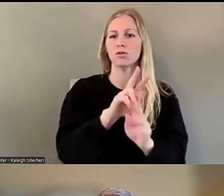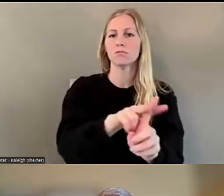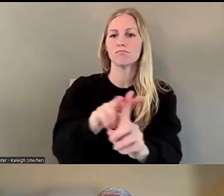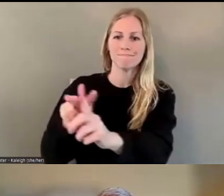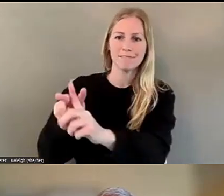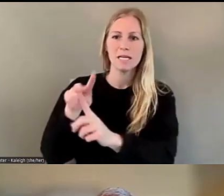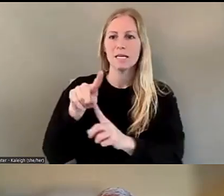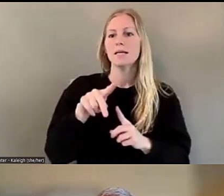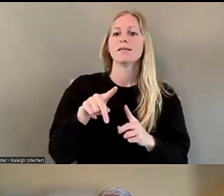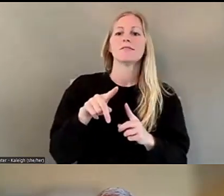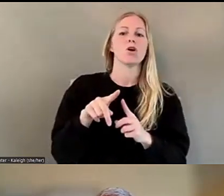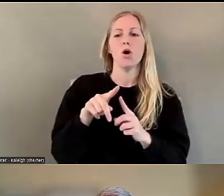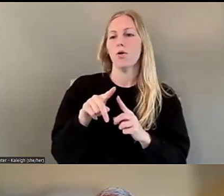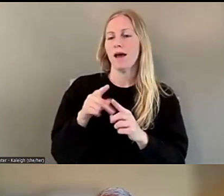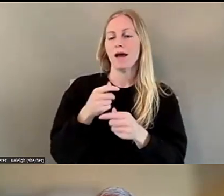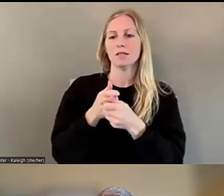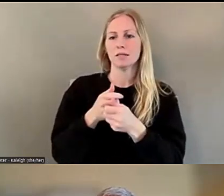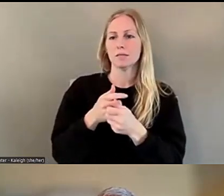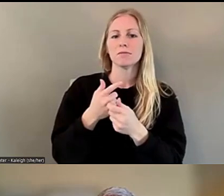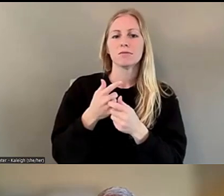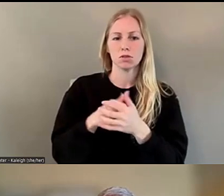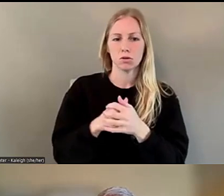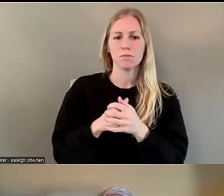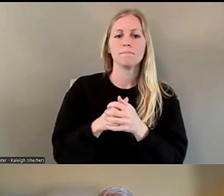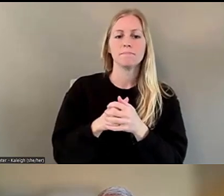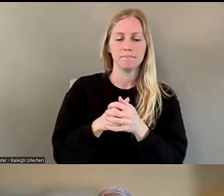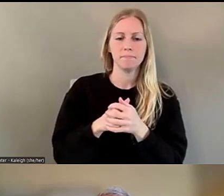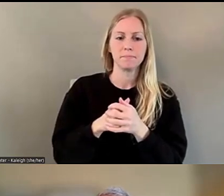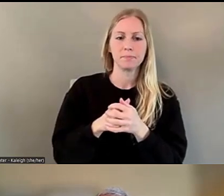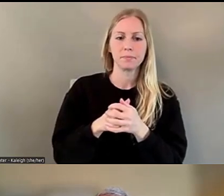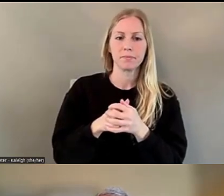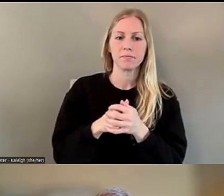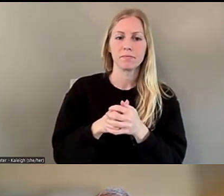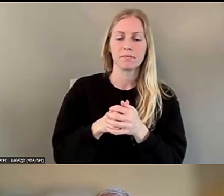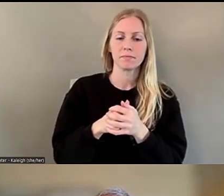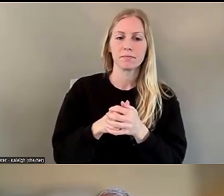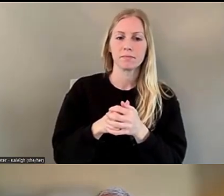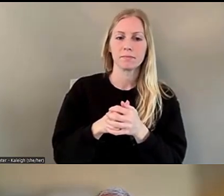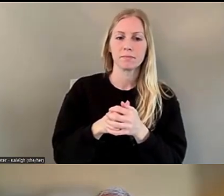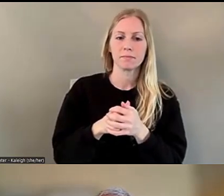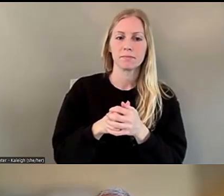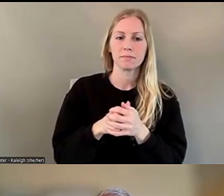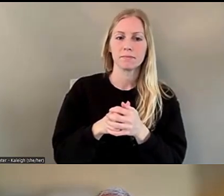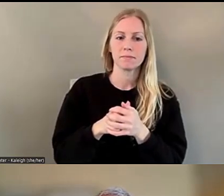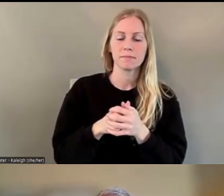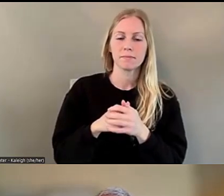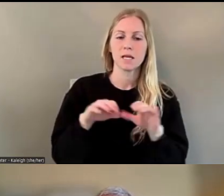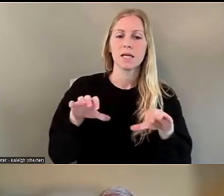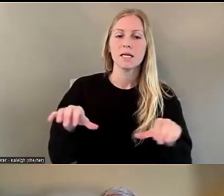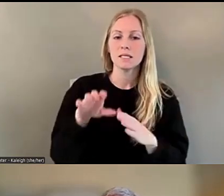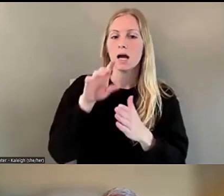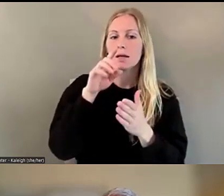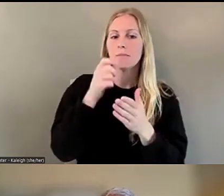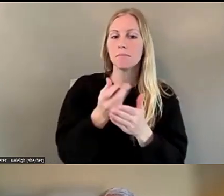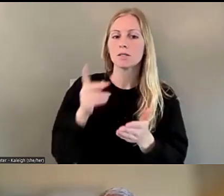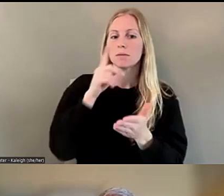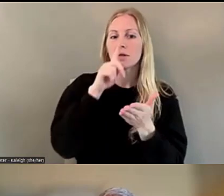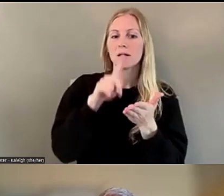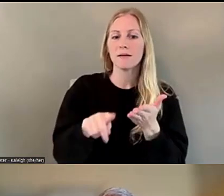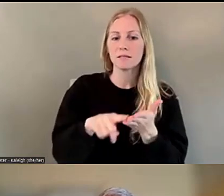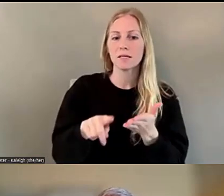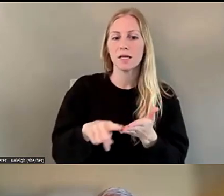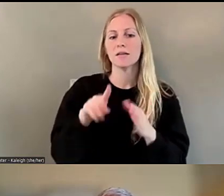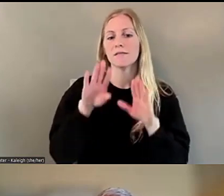national origin, sex, language status, and disability. He has done multiple investigations focusing on the improper use